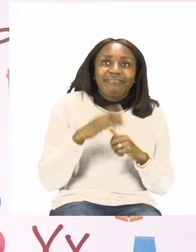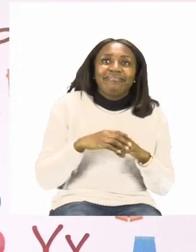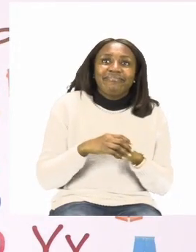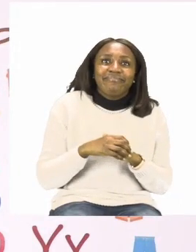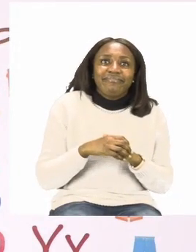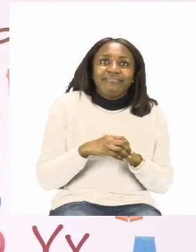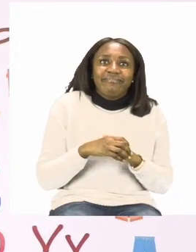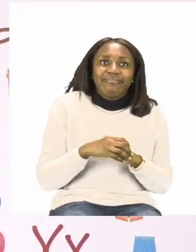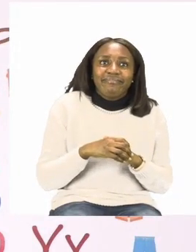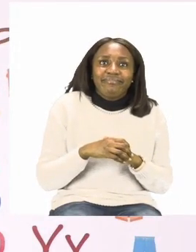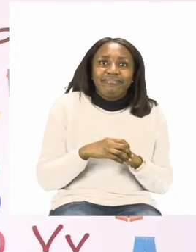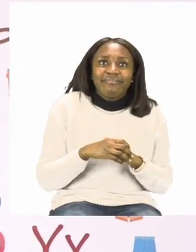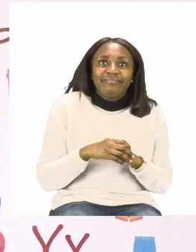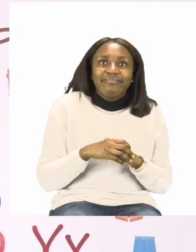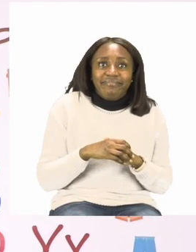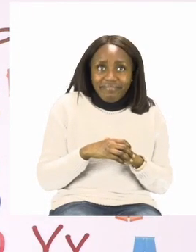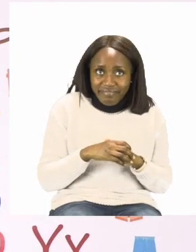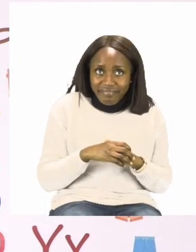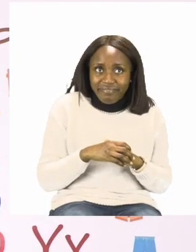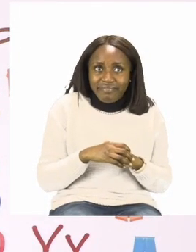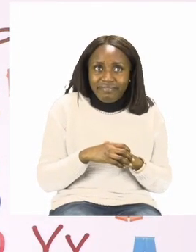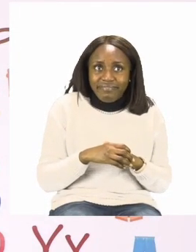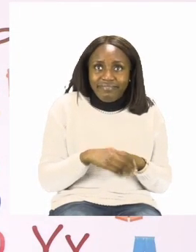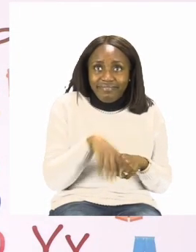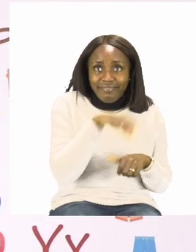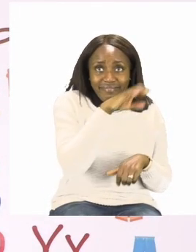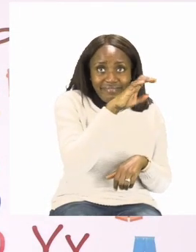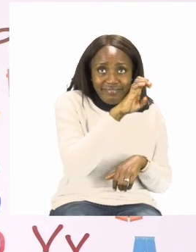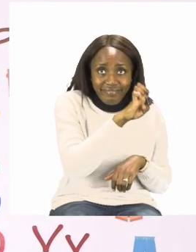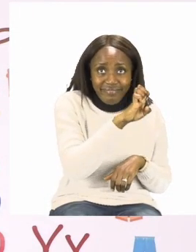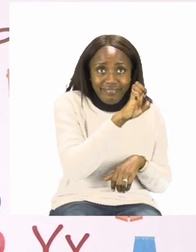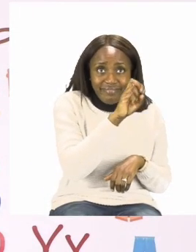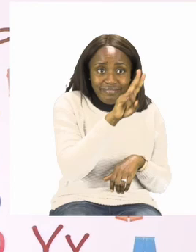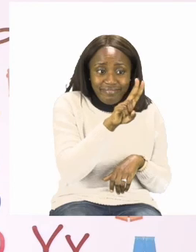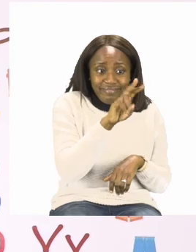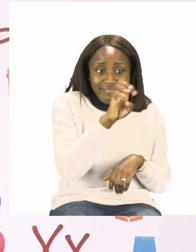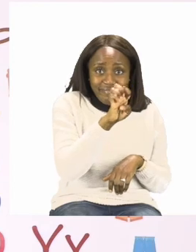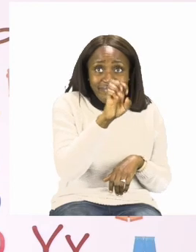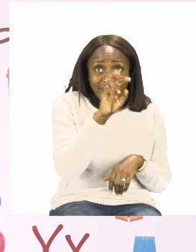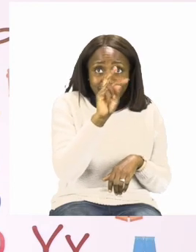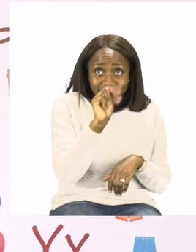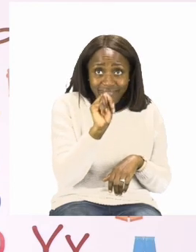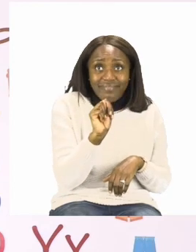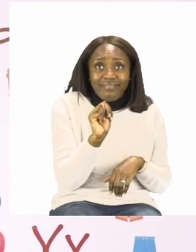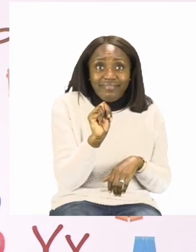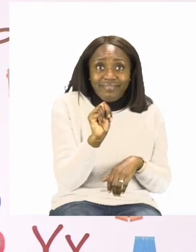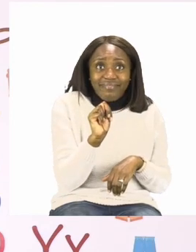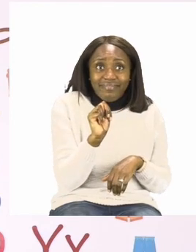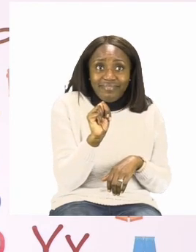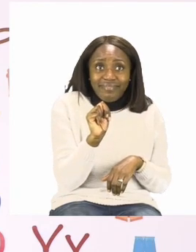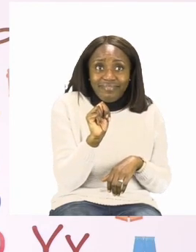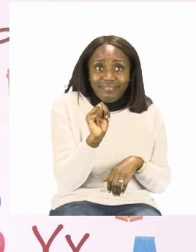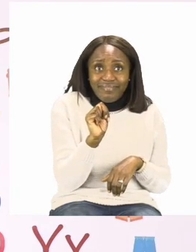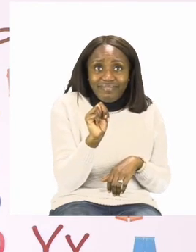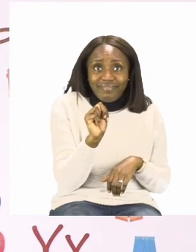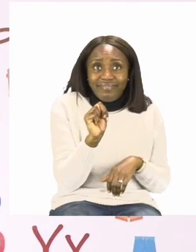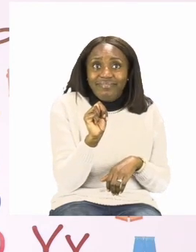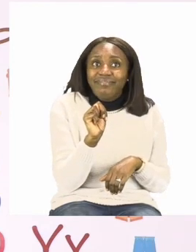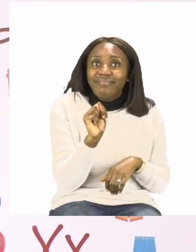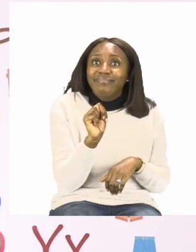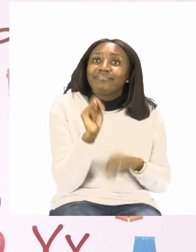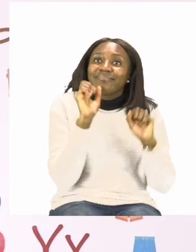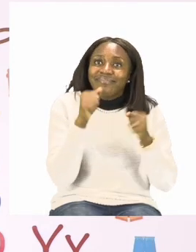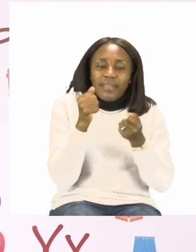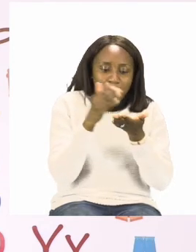Now, I know in your book they said even Steven, and that's true because everything with Steven is